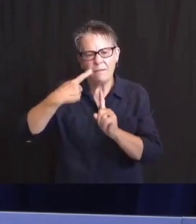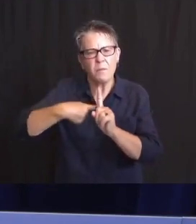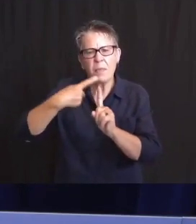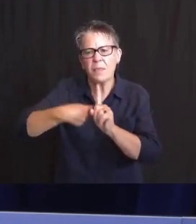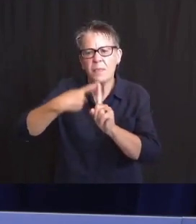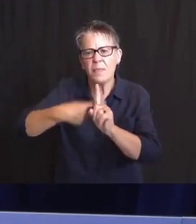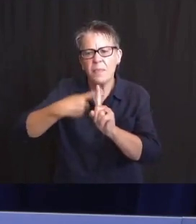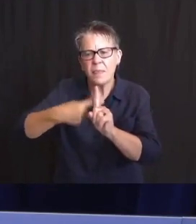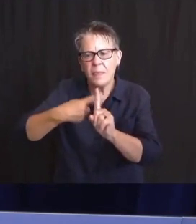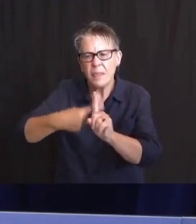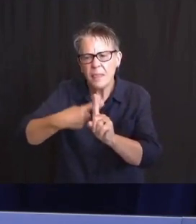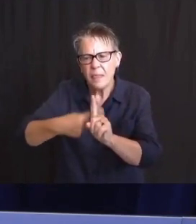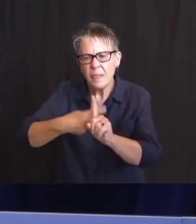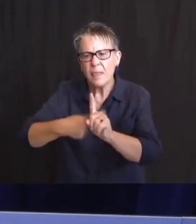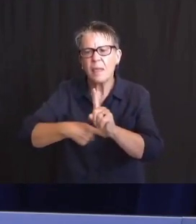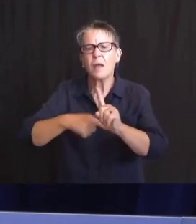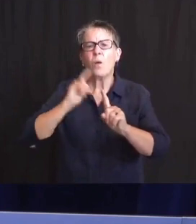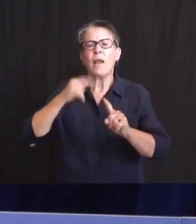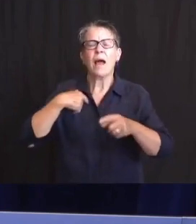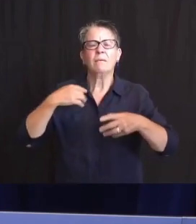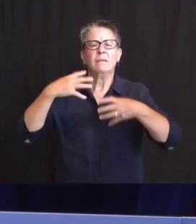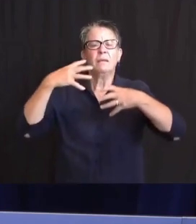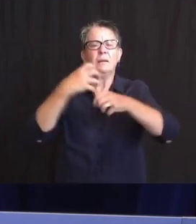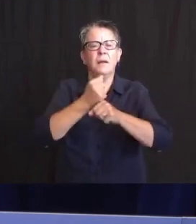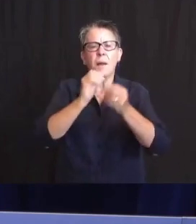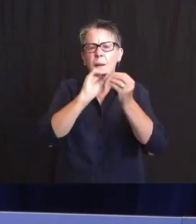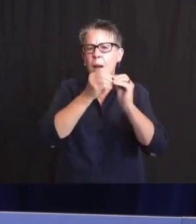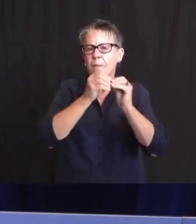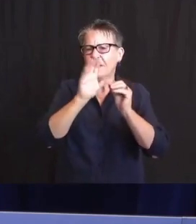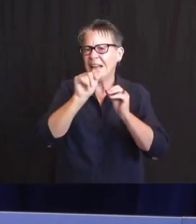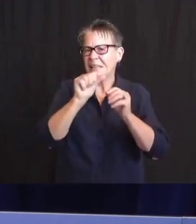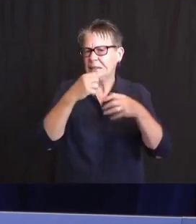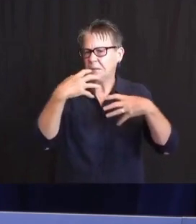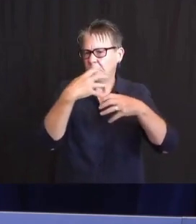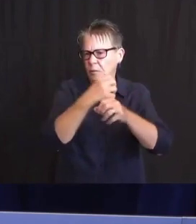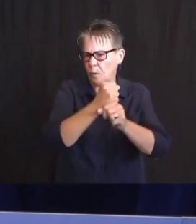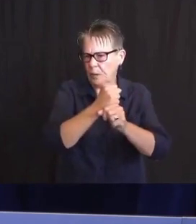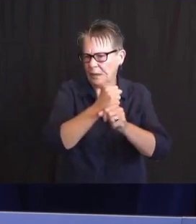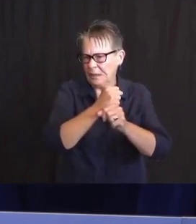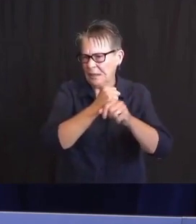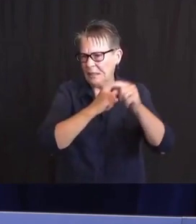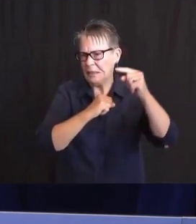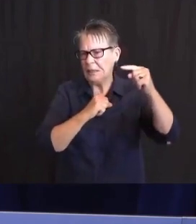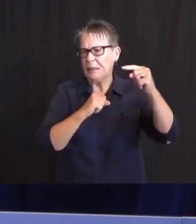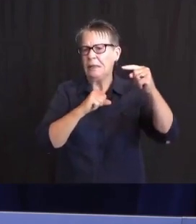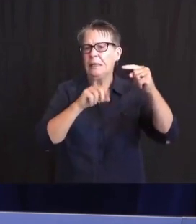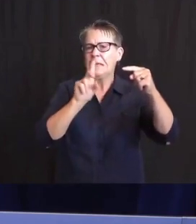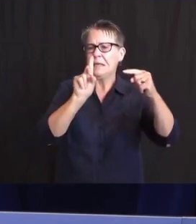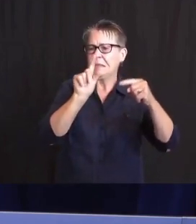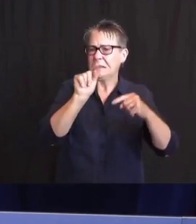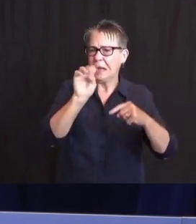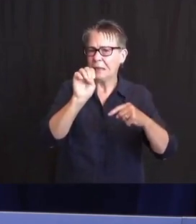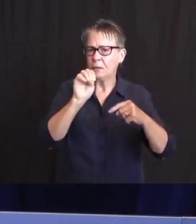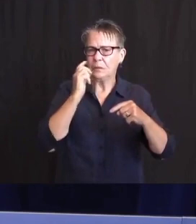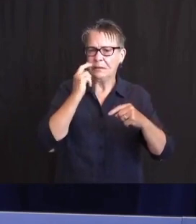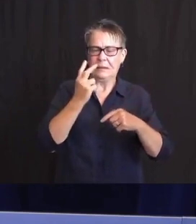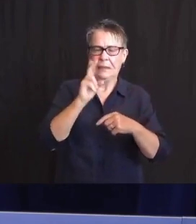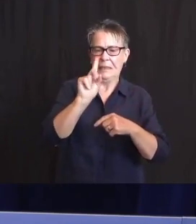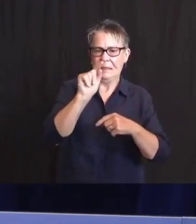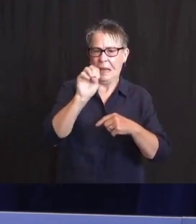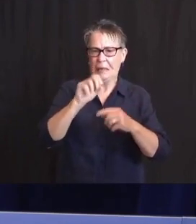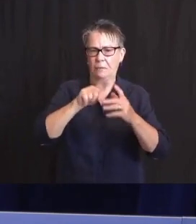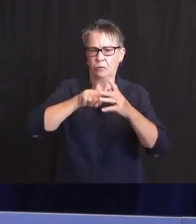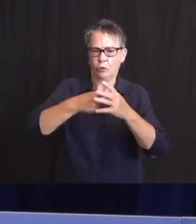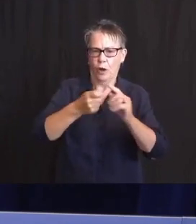mentioned. You can also select individual dates and date ranges to see the data more granularly. We are adding data